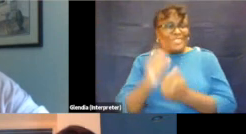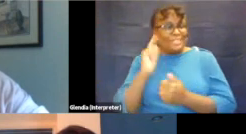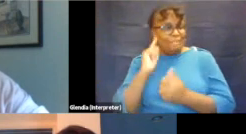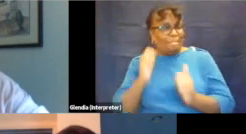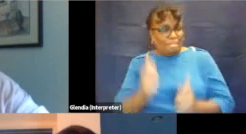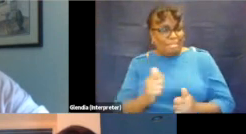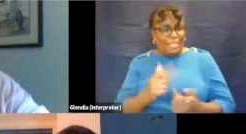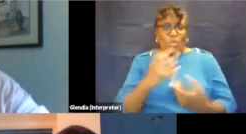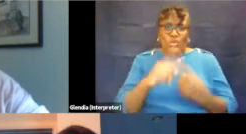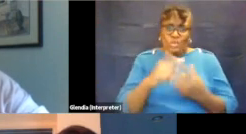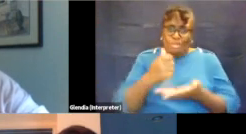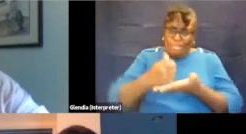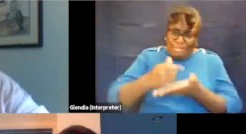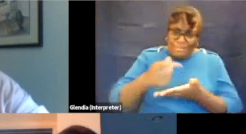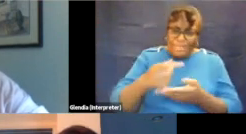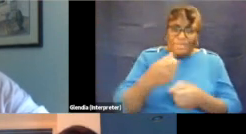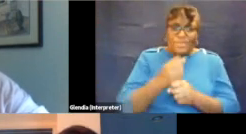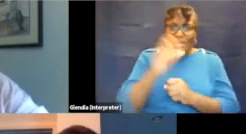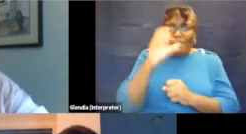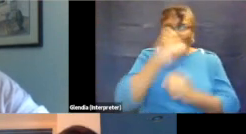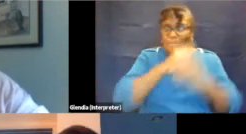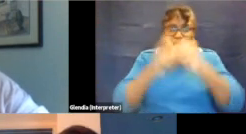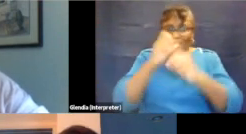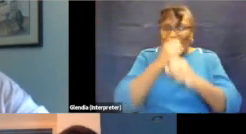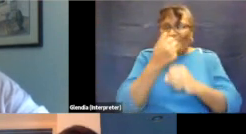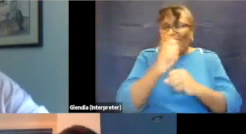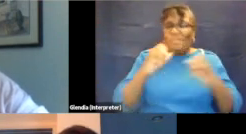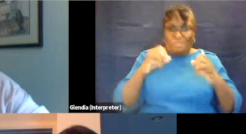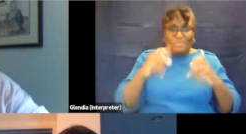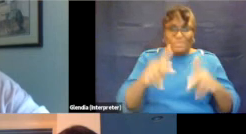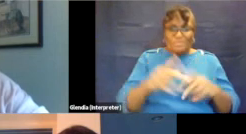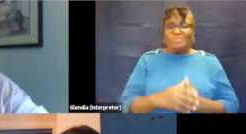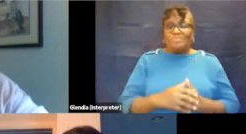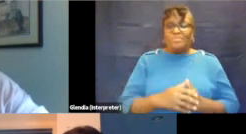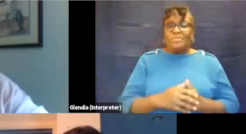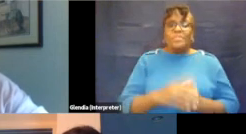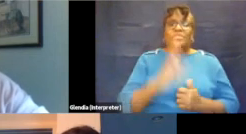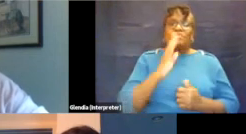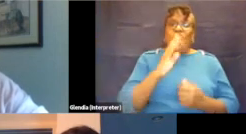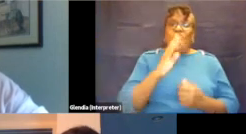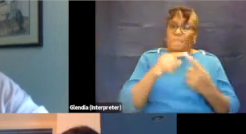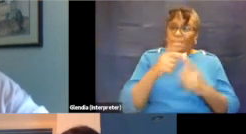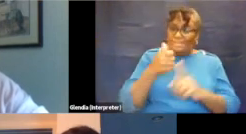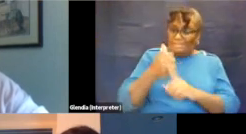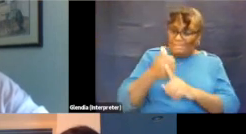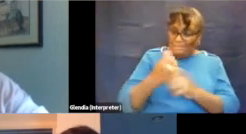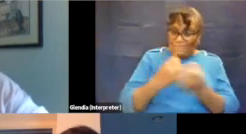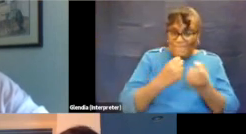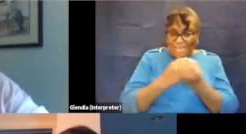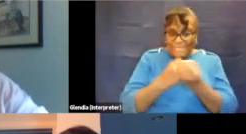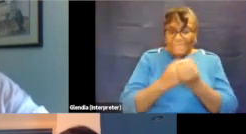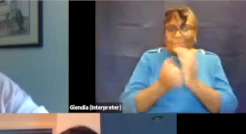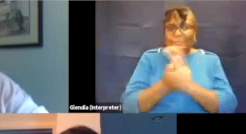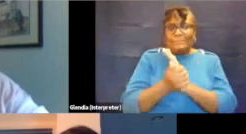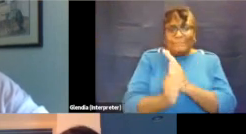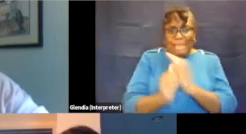not missing out on opportunities. Talk about self-advocacy skills and how to work on them with your